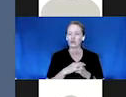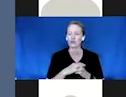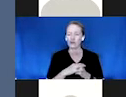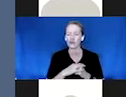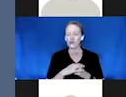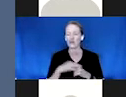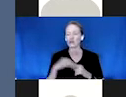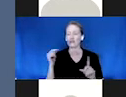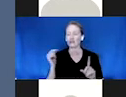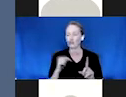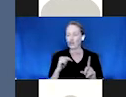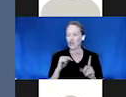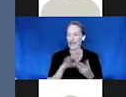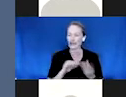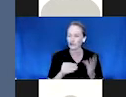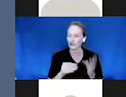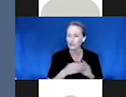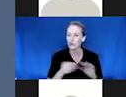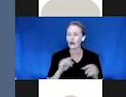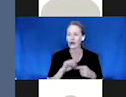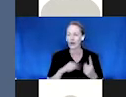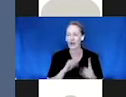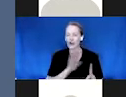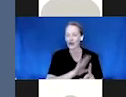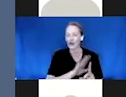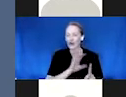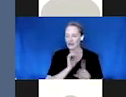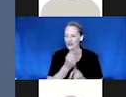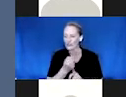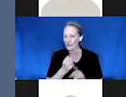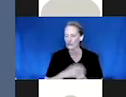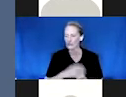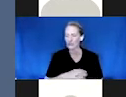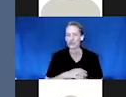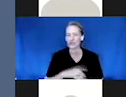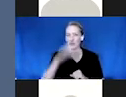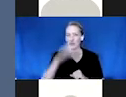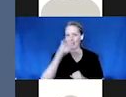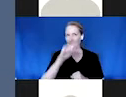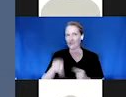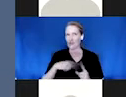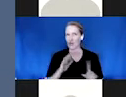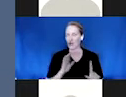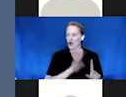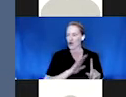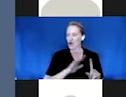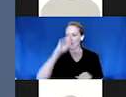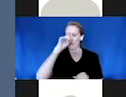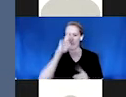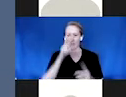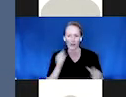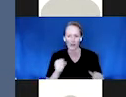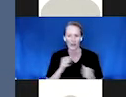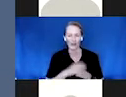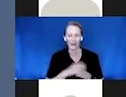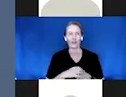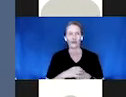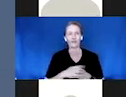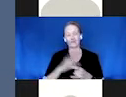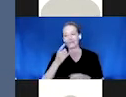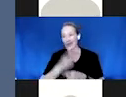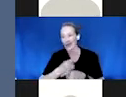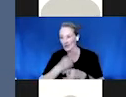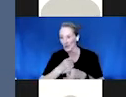complicated story about her situation, which makes us think about her mental health. Of course, in terms of her alcohol treatment comes to